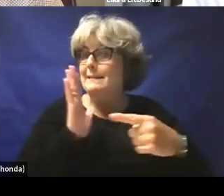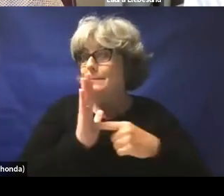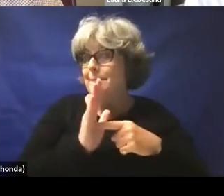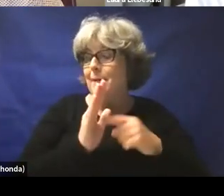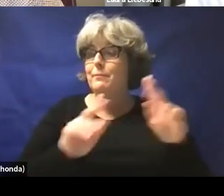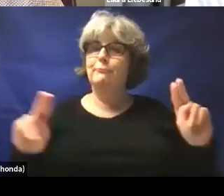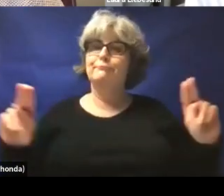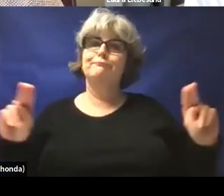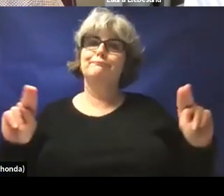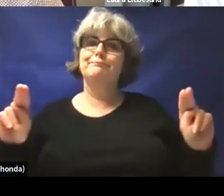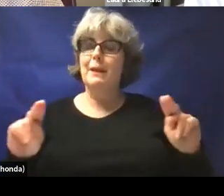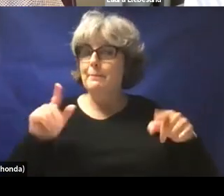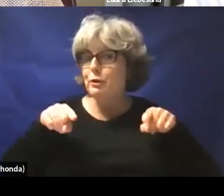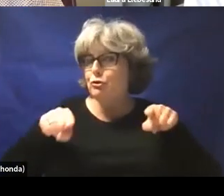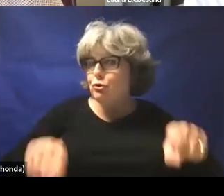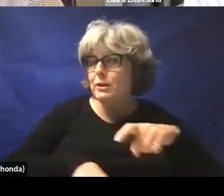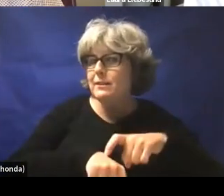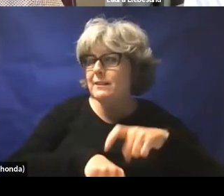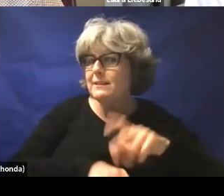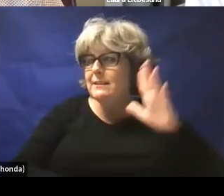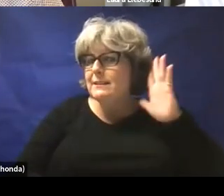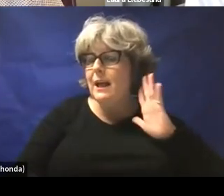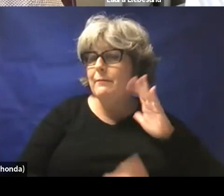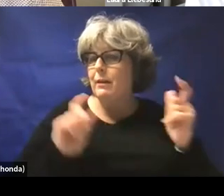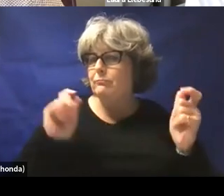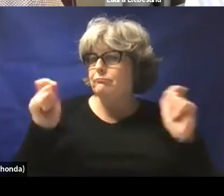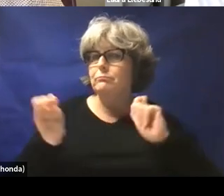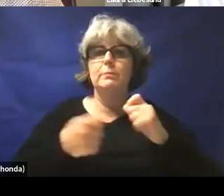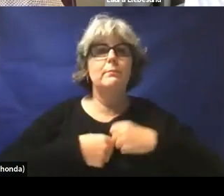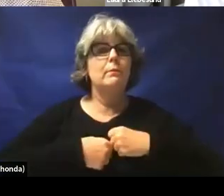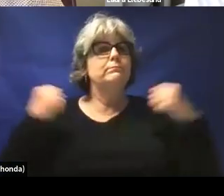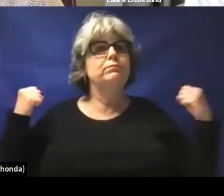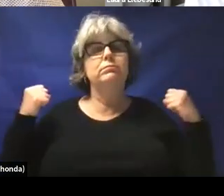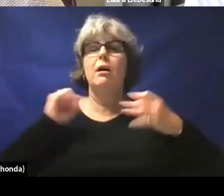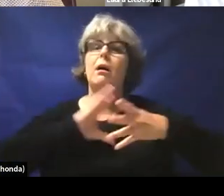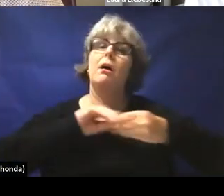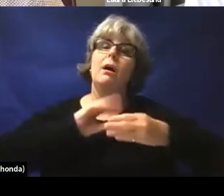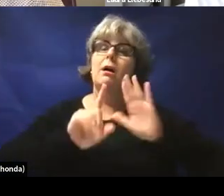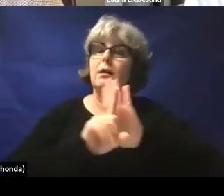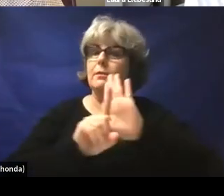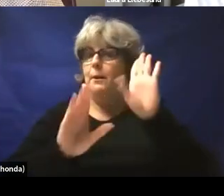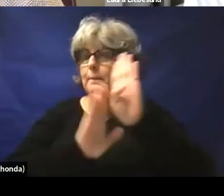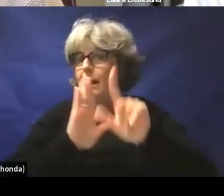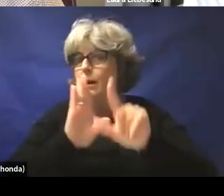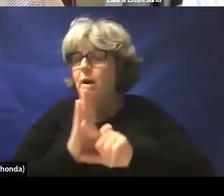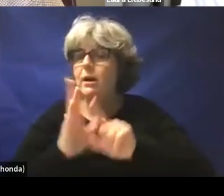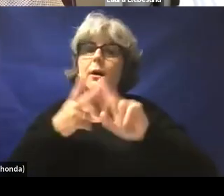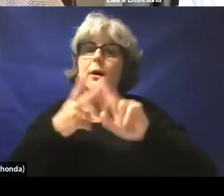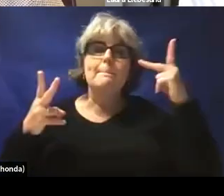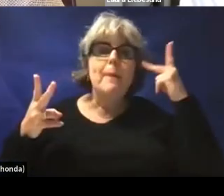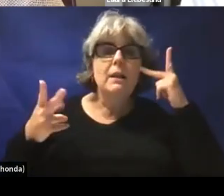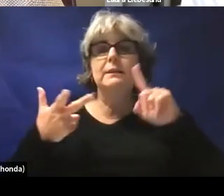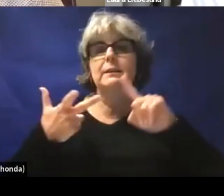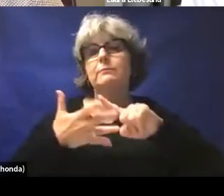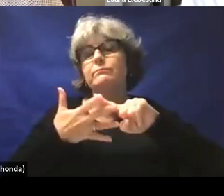but you know, there's also during this time period, that really shifted, and people talked about politics and what, you know, what drove them and what